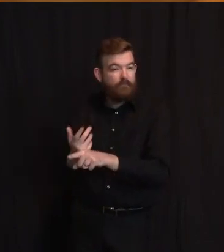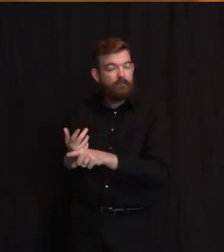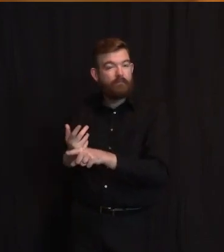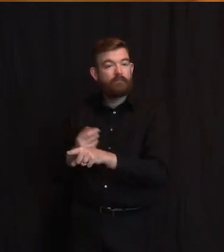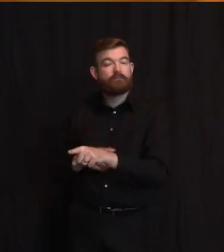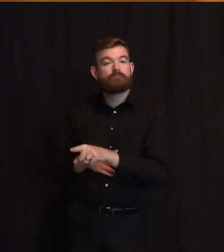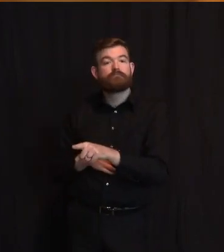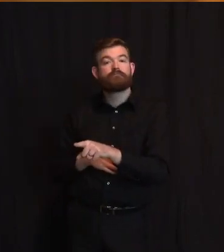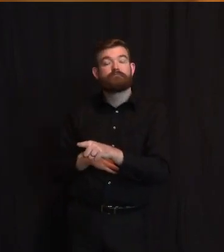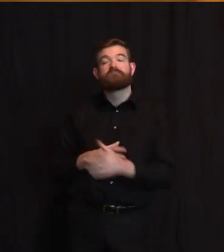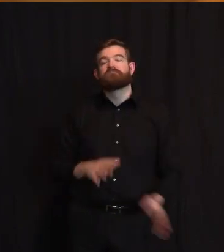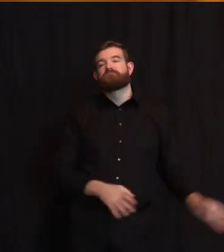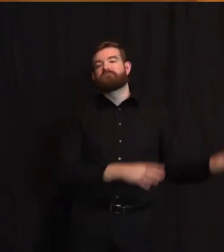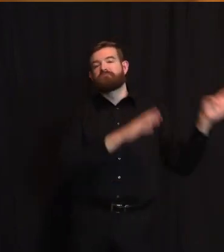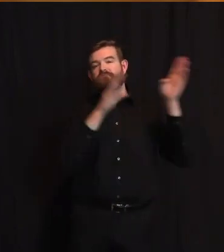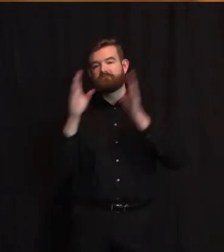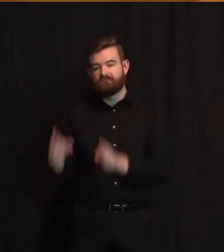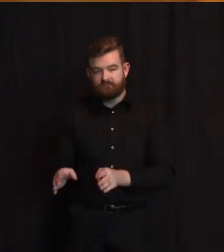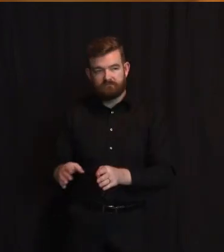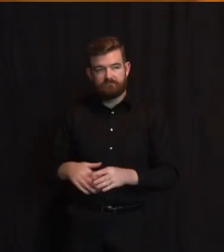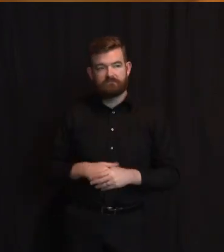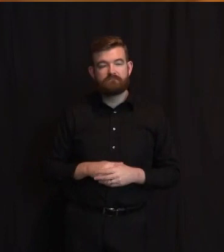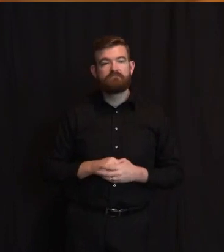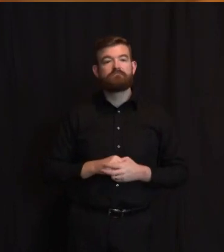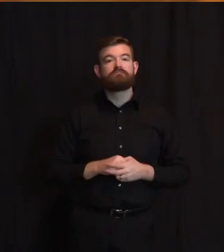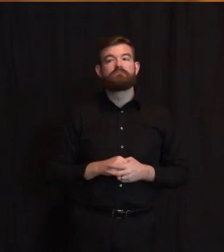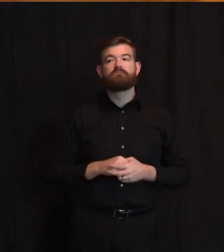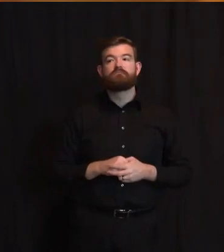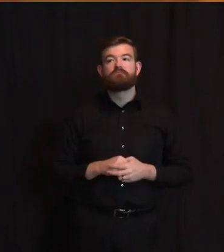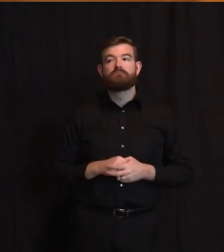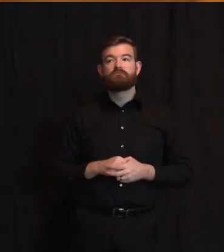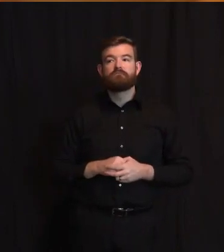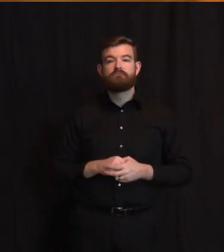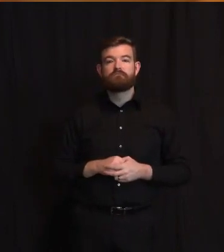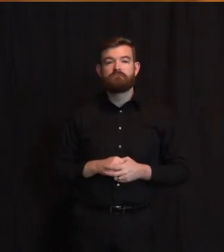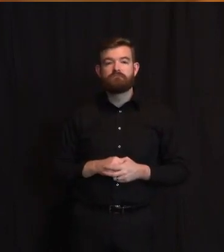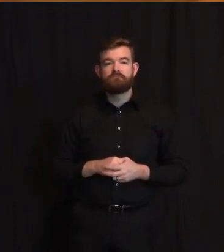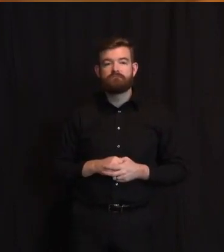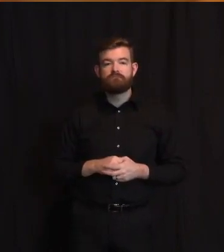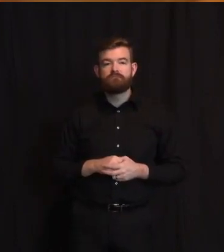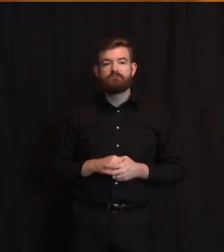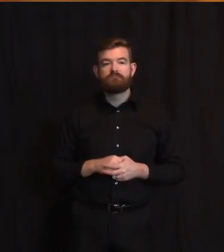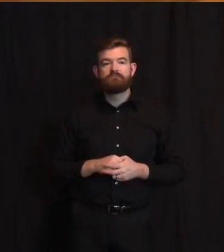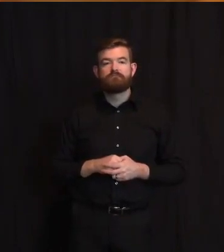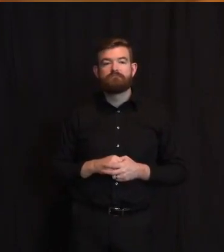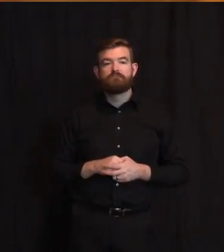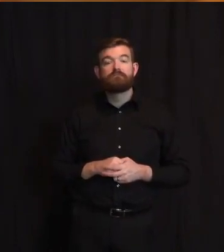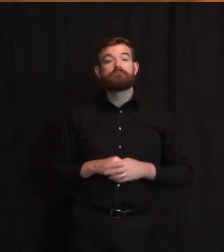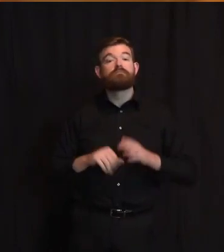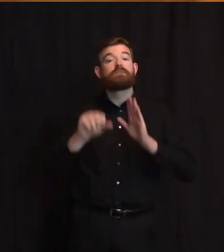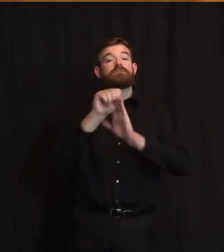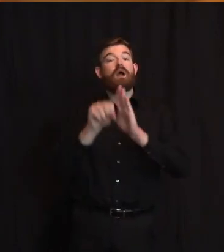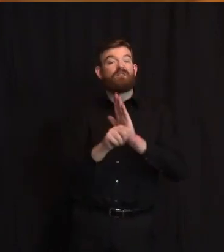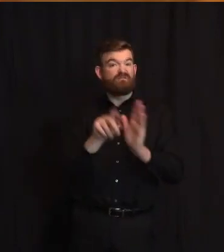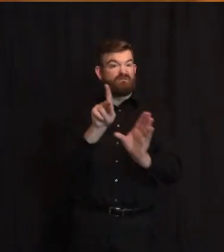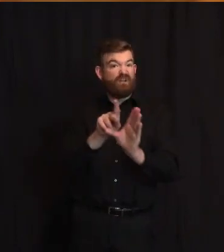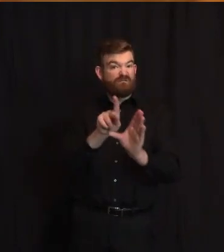Changing gears, as the governor says, at our 4 state psychiatric hospitals, there